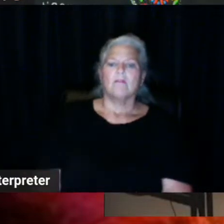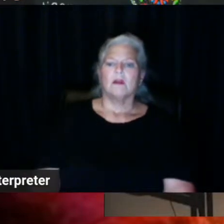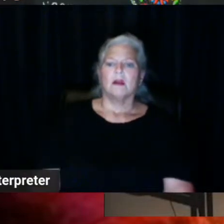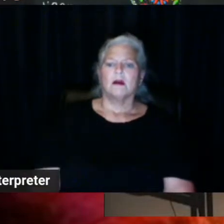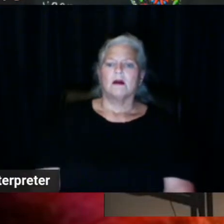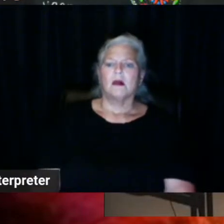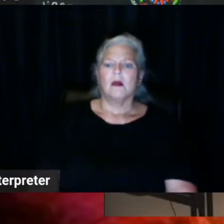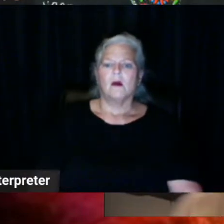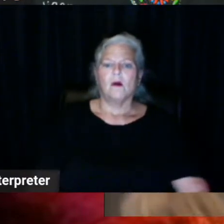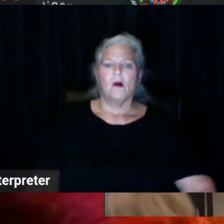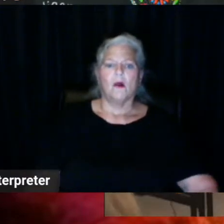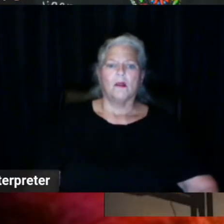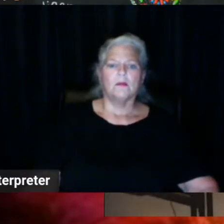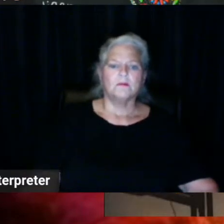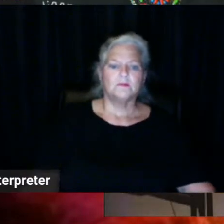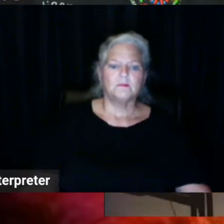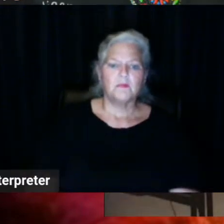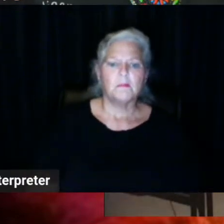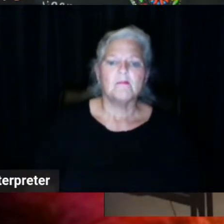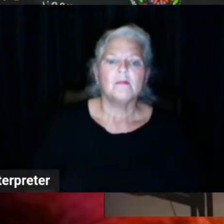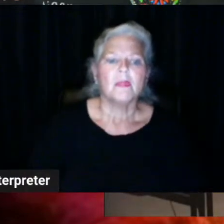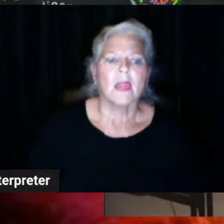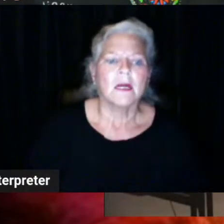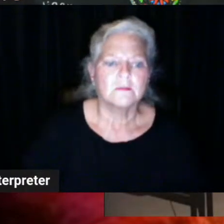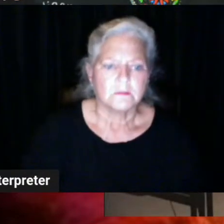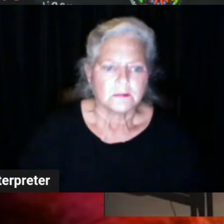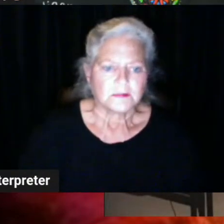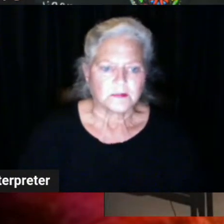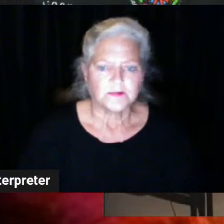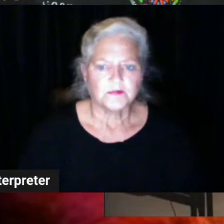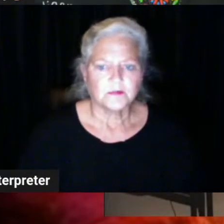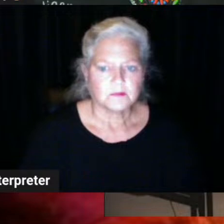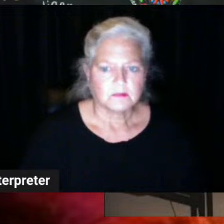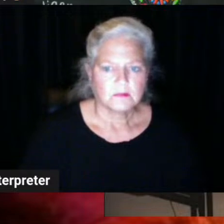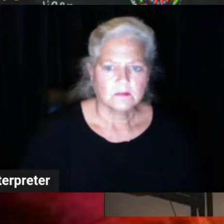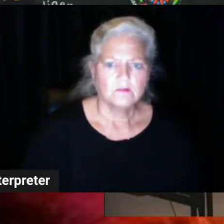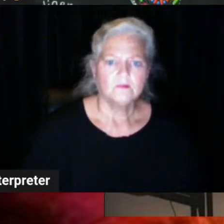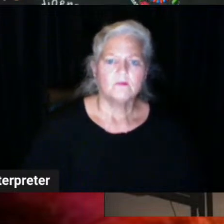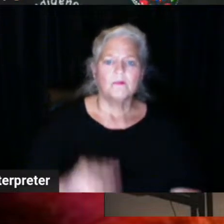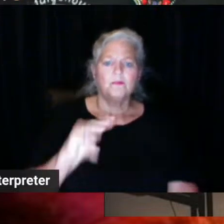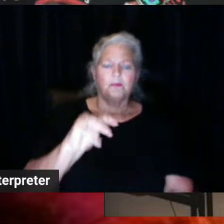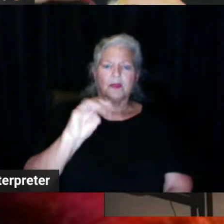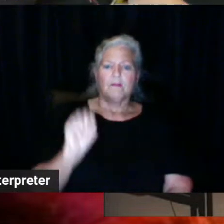She's getting yelled at and yelling. And you stand right here. Ms. O'Donnell,